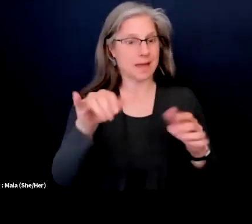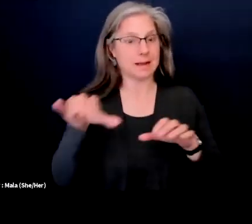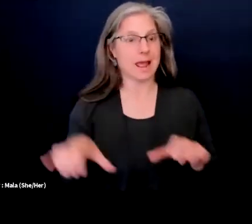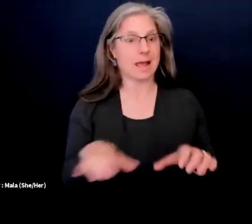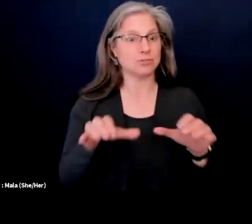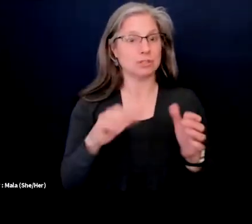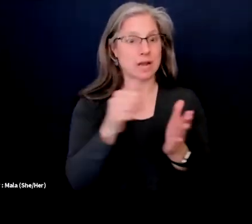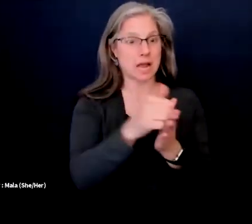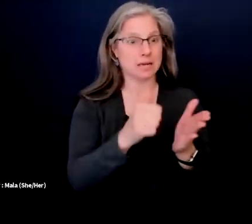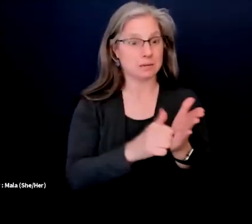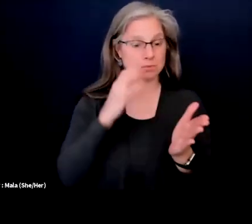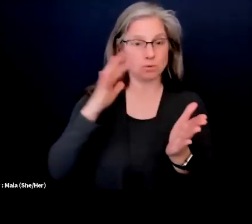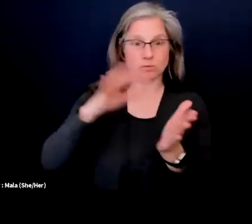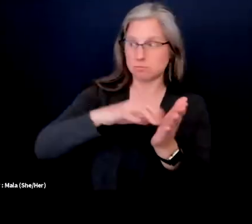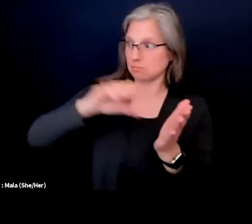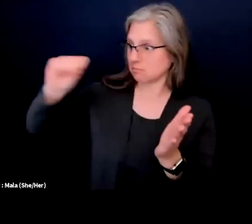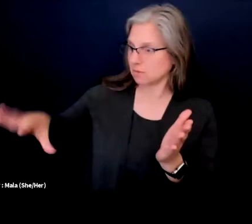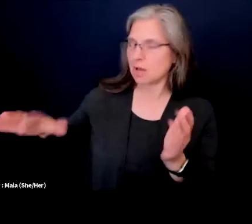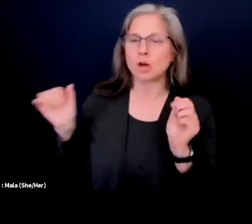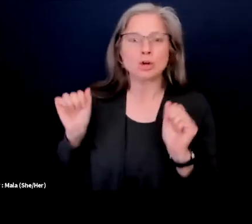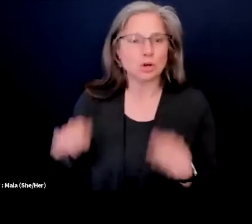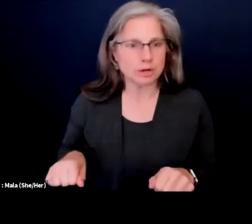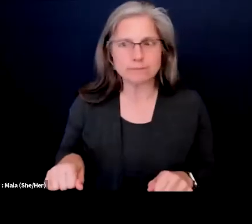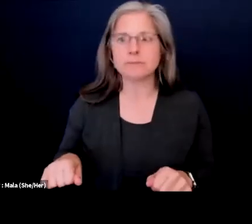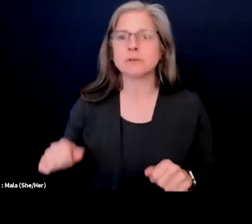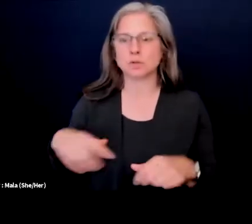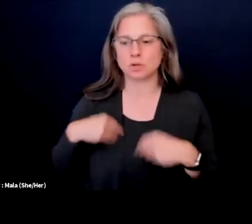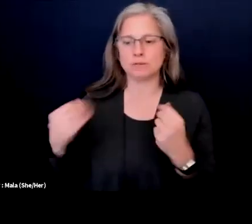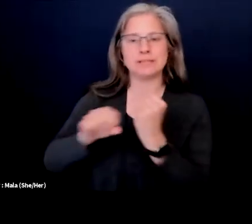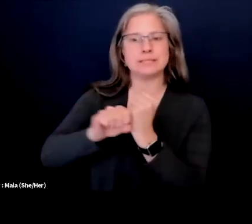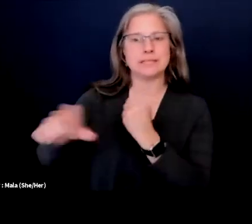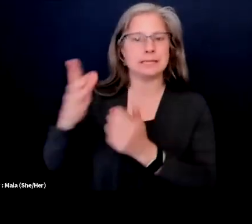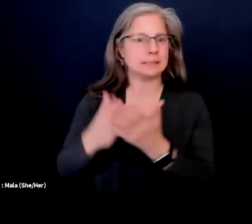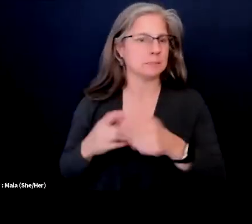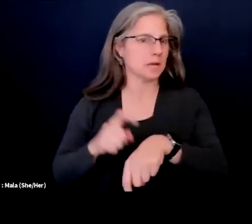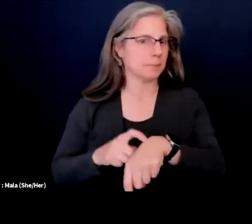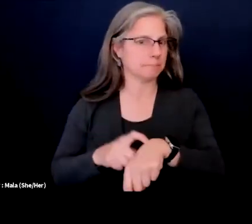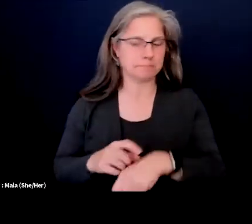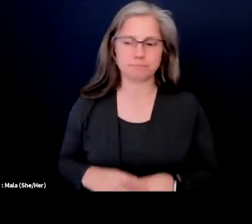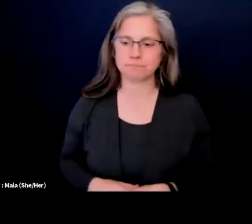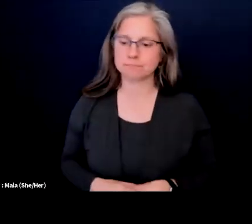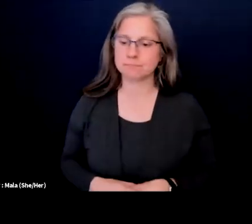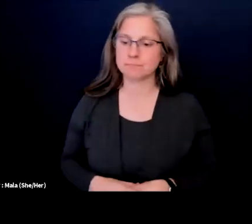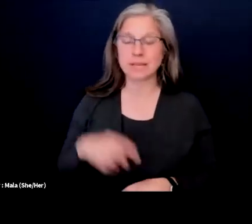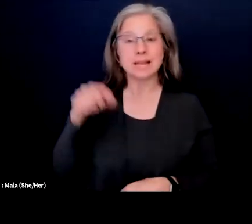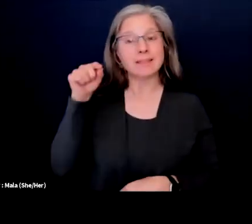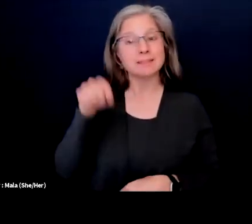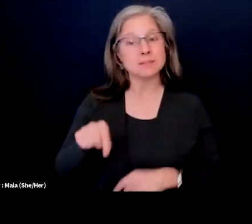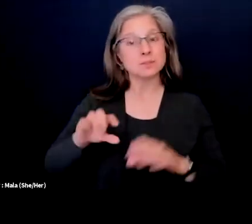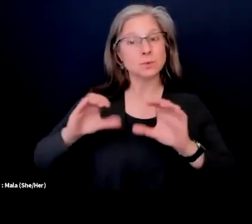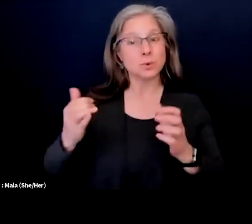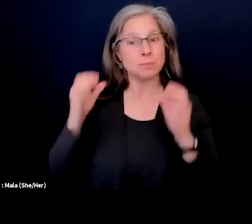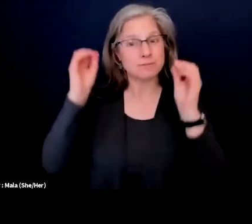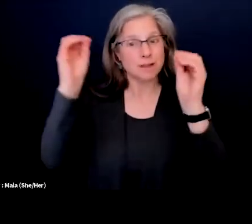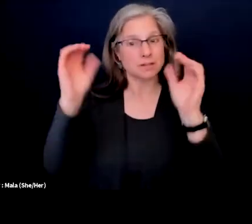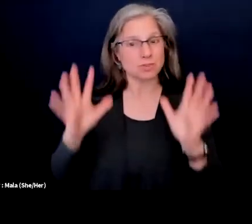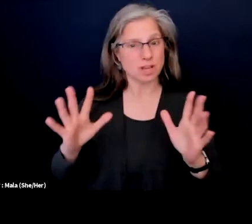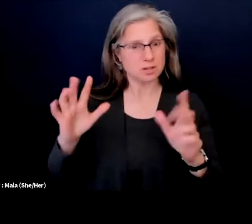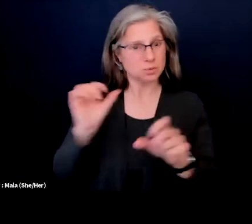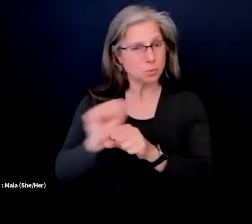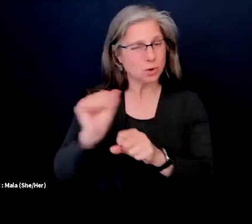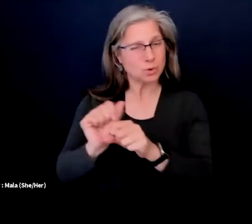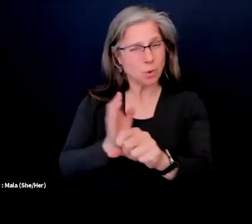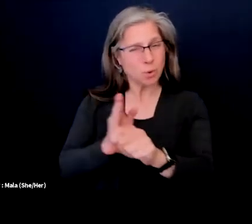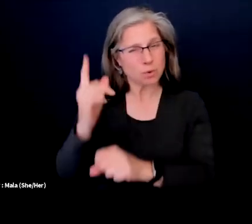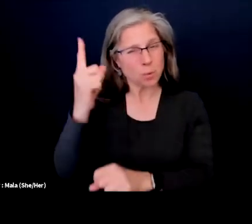tie, they could have extended some time here to work on this. This is a group of educators that had worked over a year